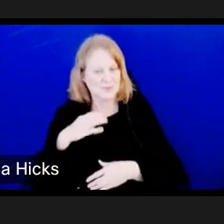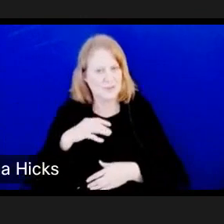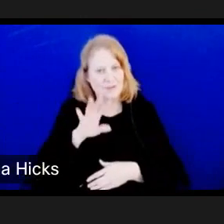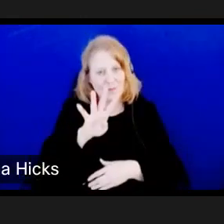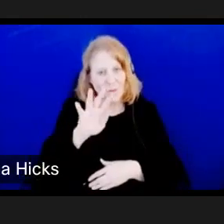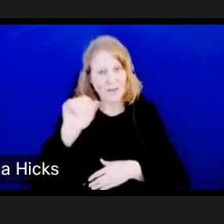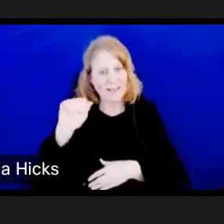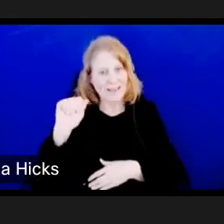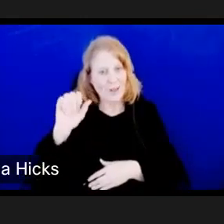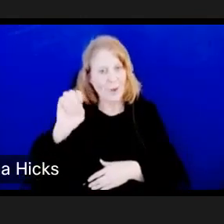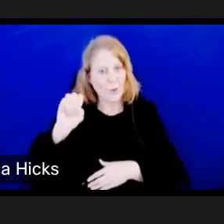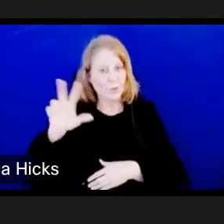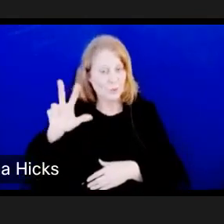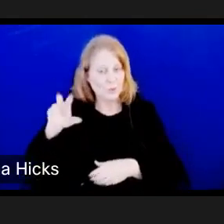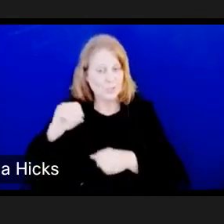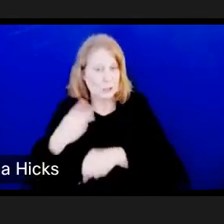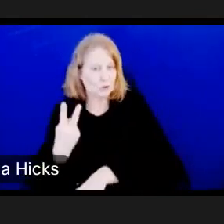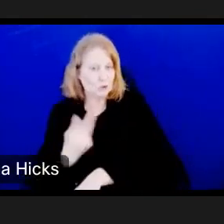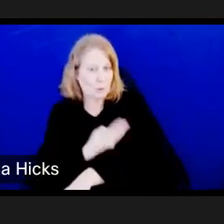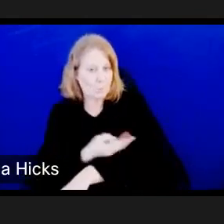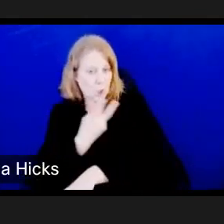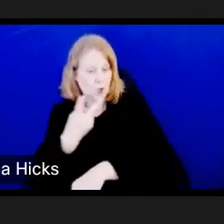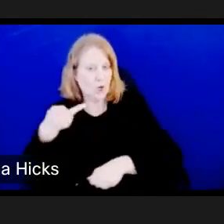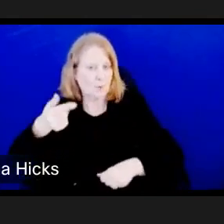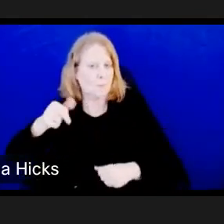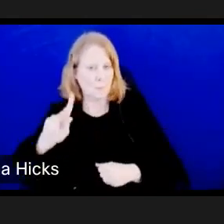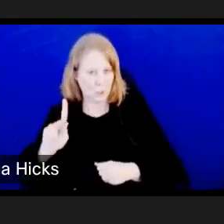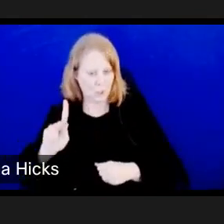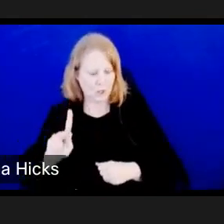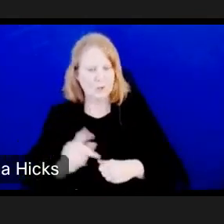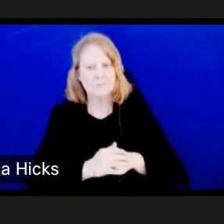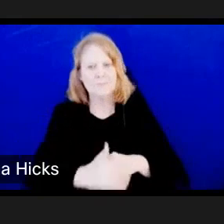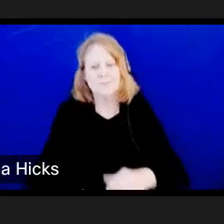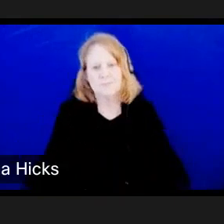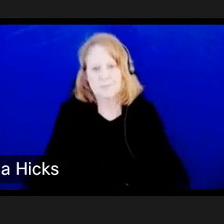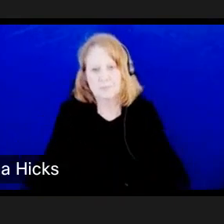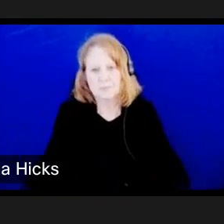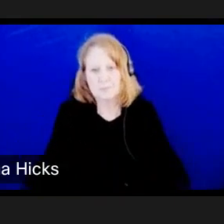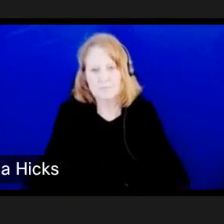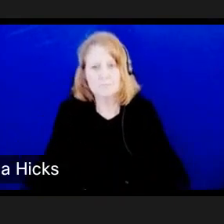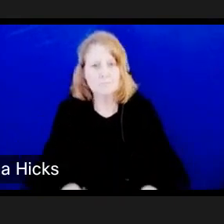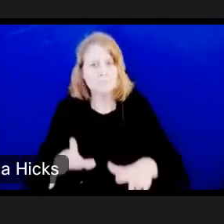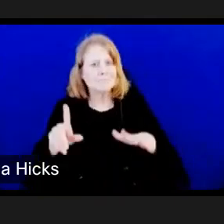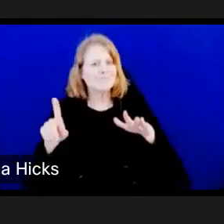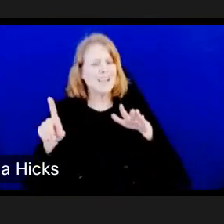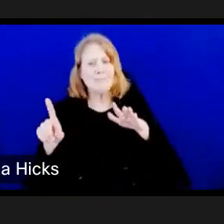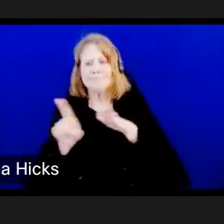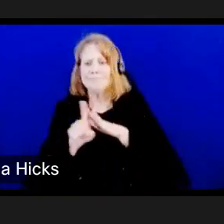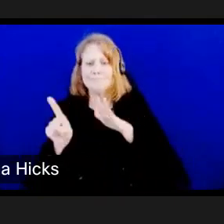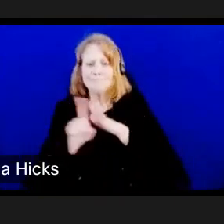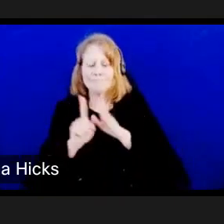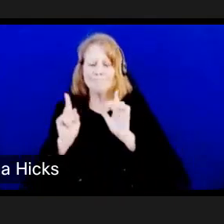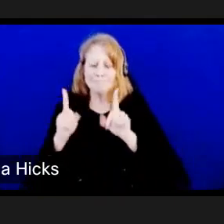4A02 up in Shepherd Park. And one thing that has resurfaced again and again since I've